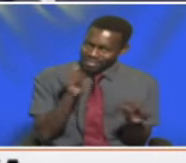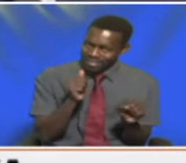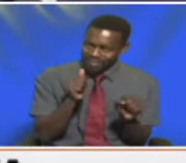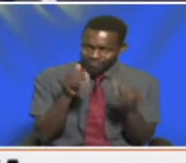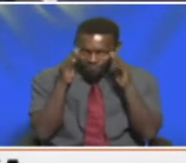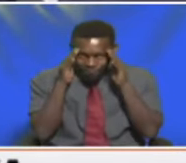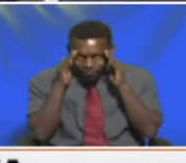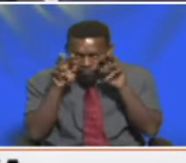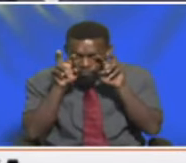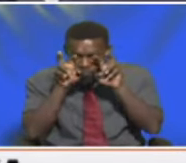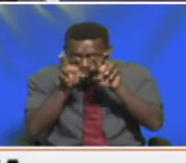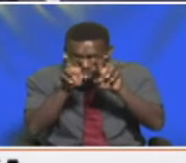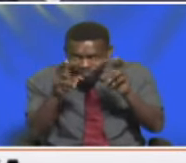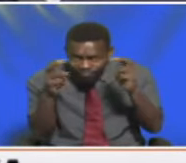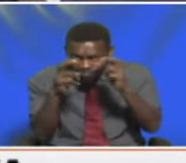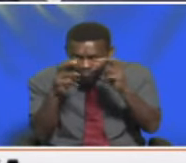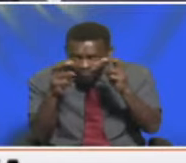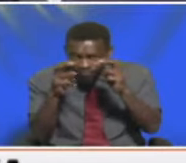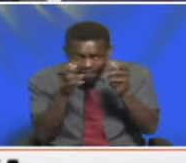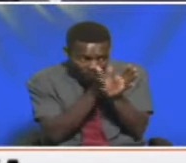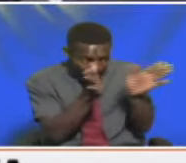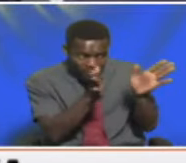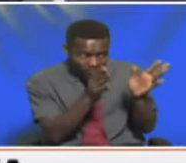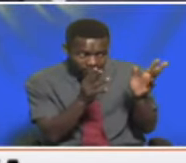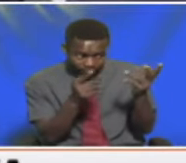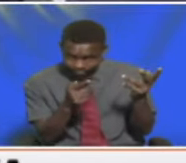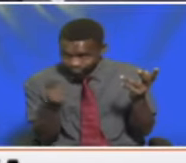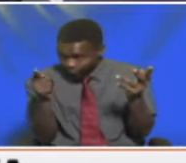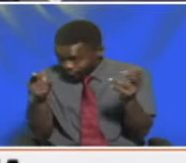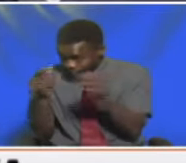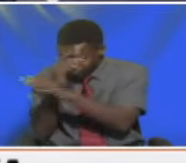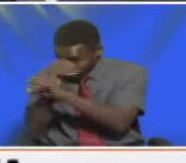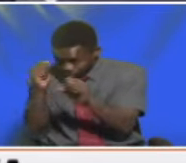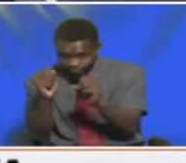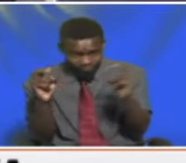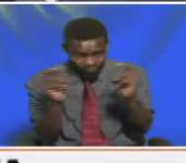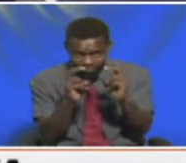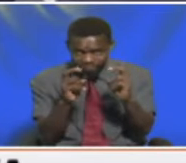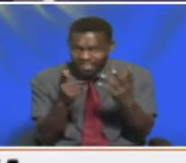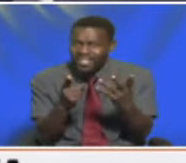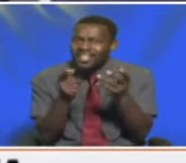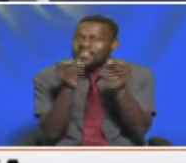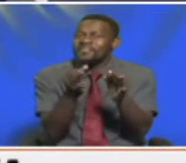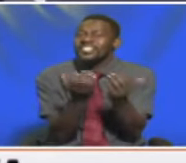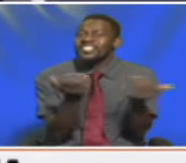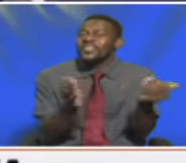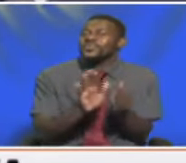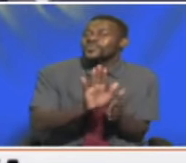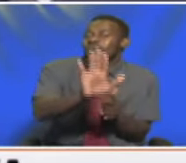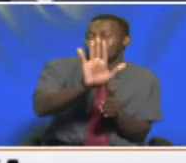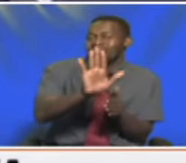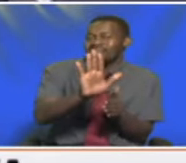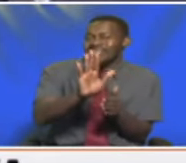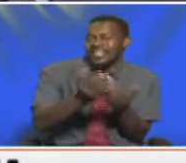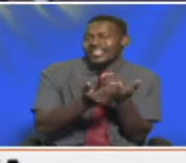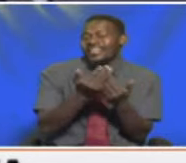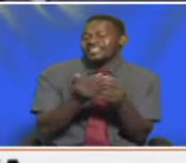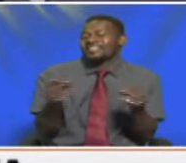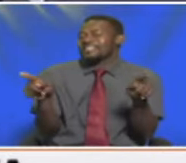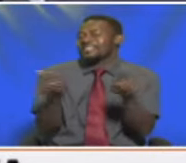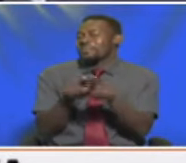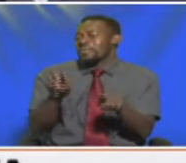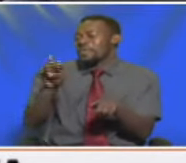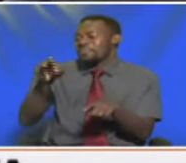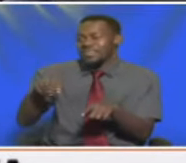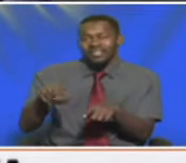us how he would have reacted if his own children were treated the way Honorable Keter's children